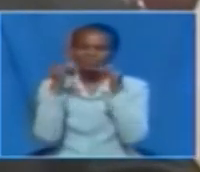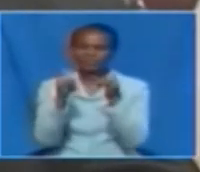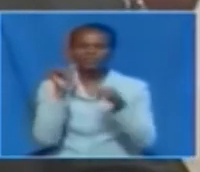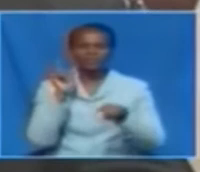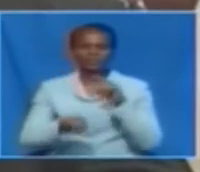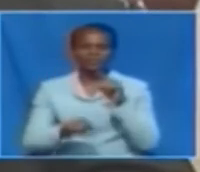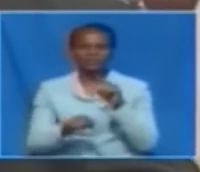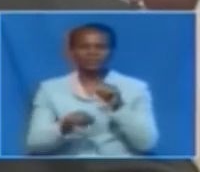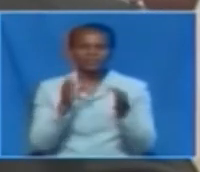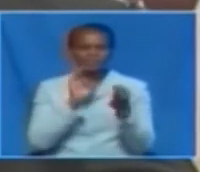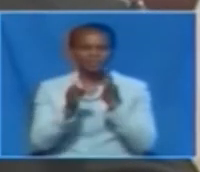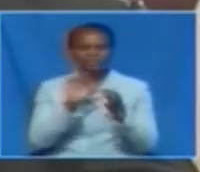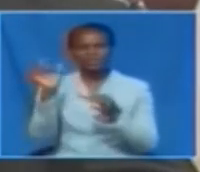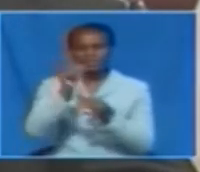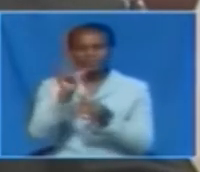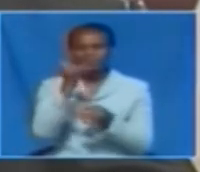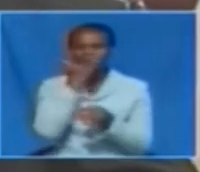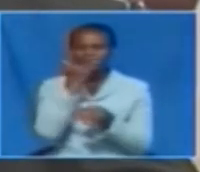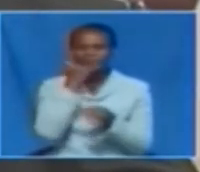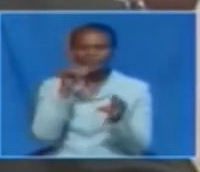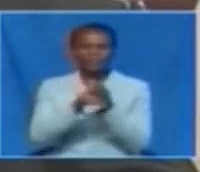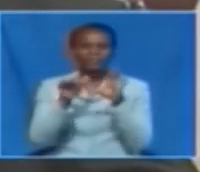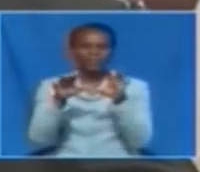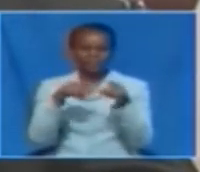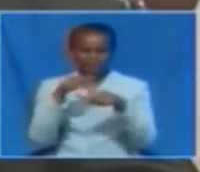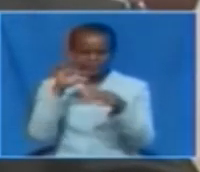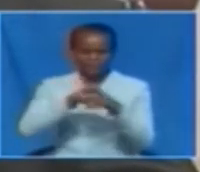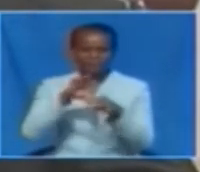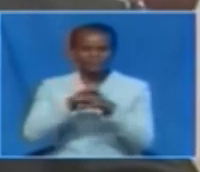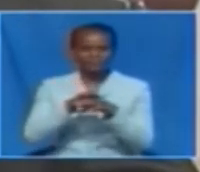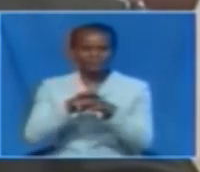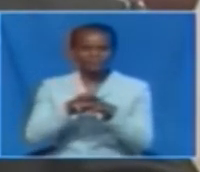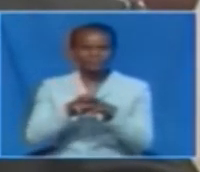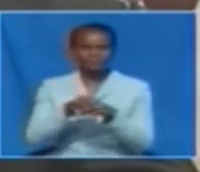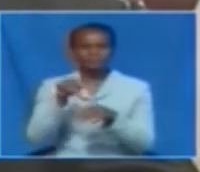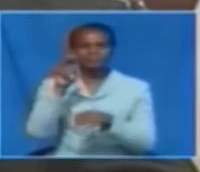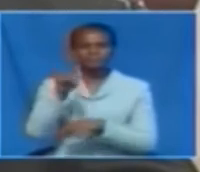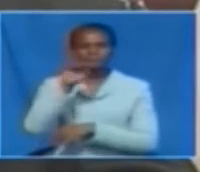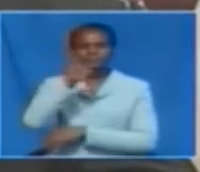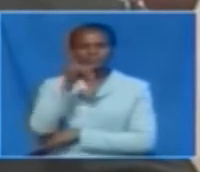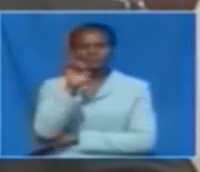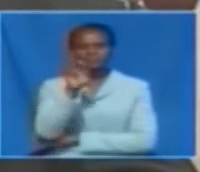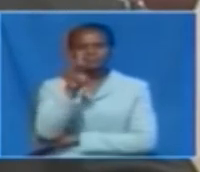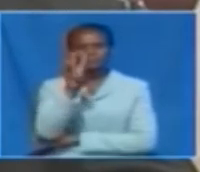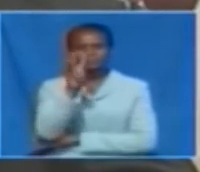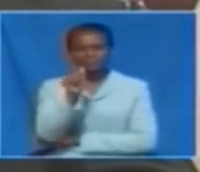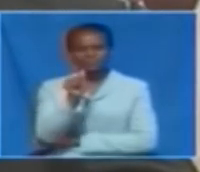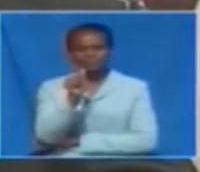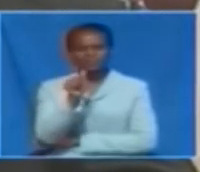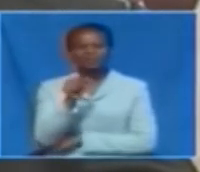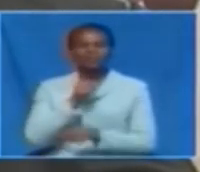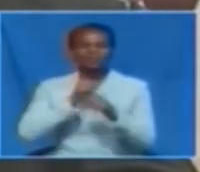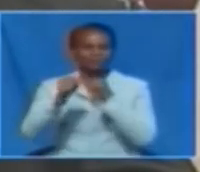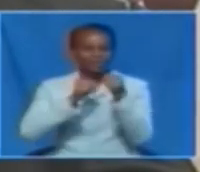If MMD's role in this coming election was negligible, the fight that is going on as to